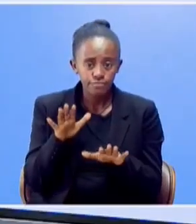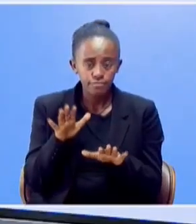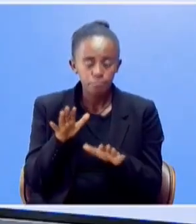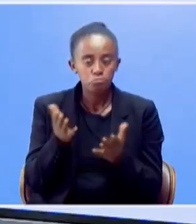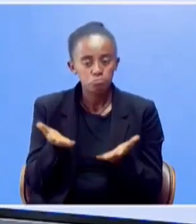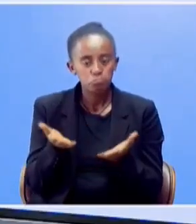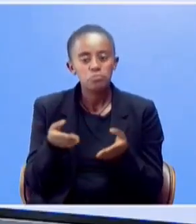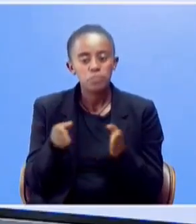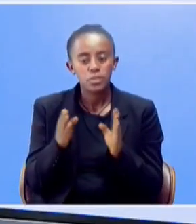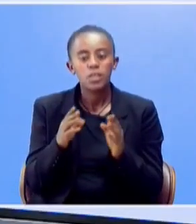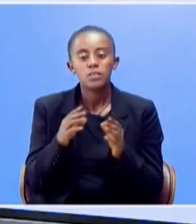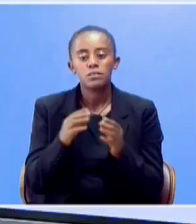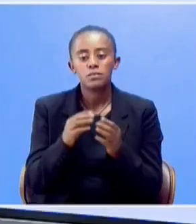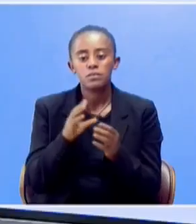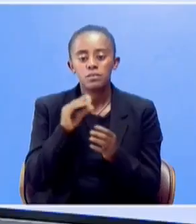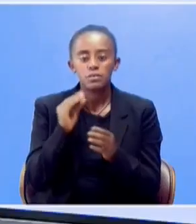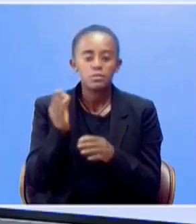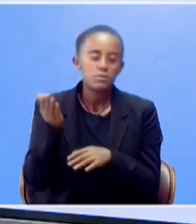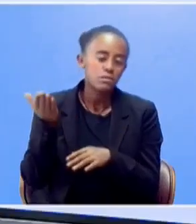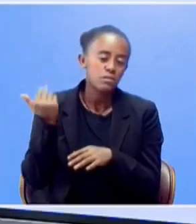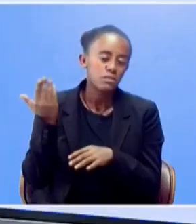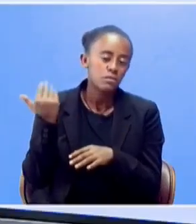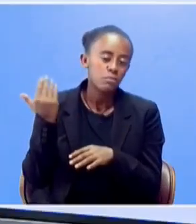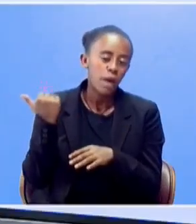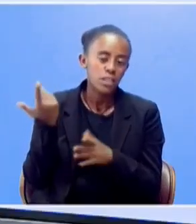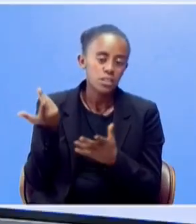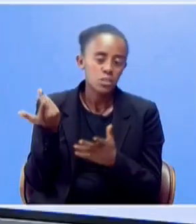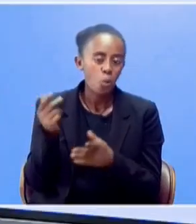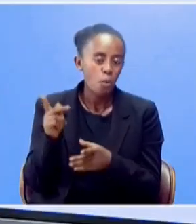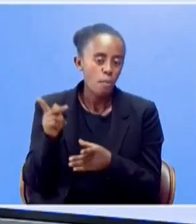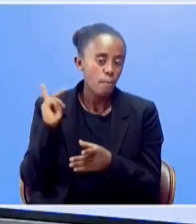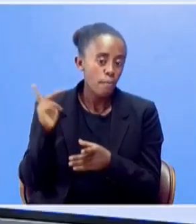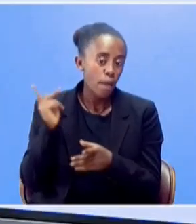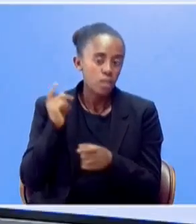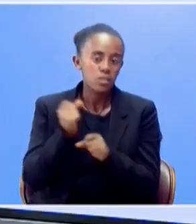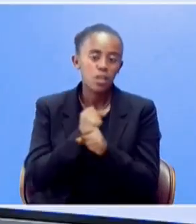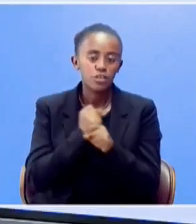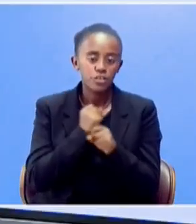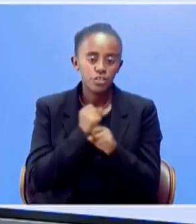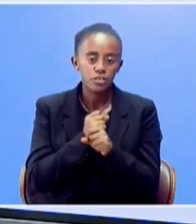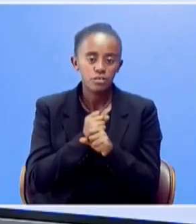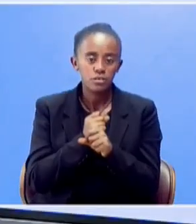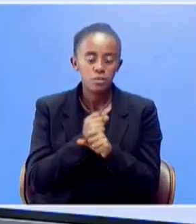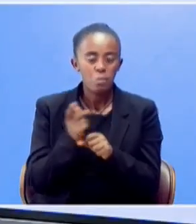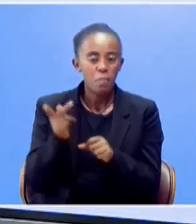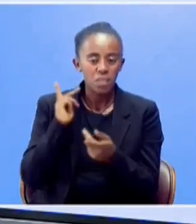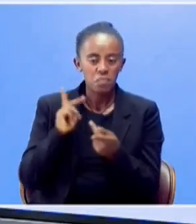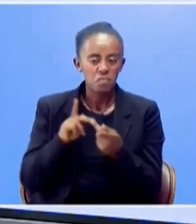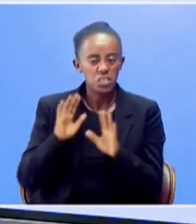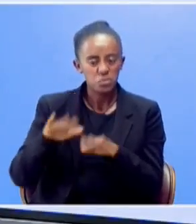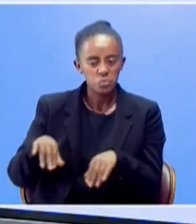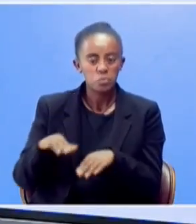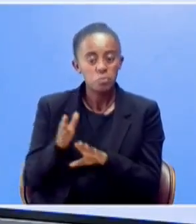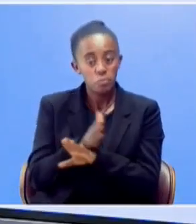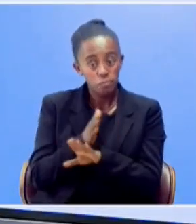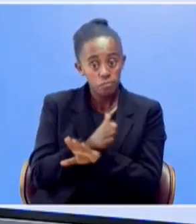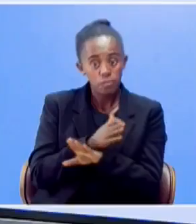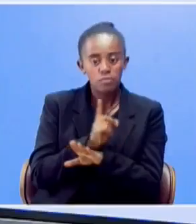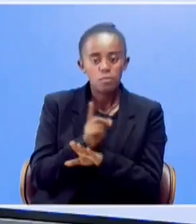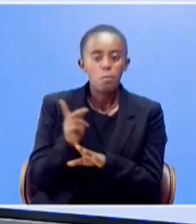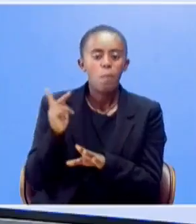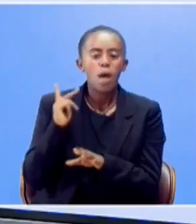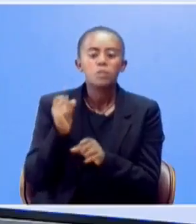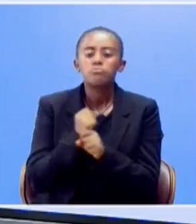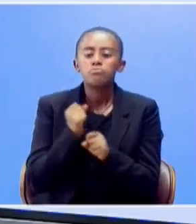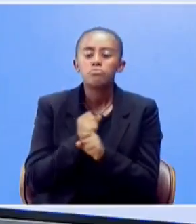Let's talk about past actions, all right? Just before we come specifically to the past perfect, let us see past actions.